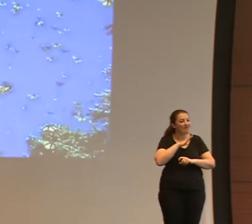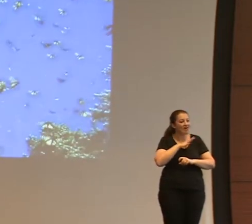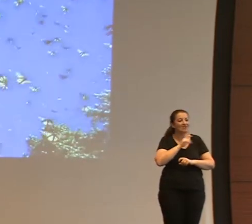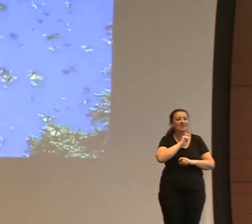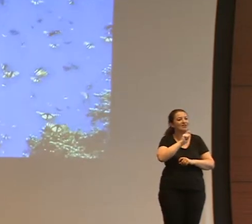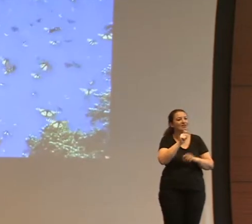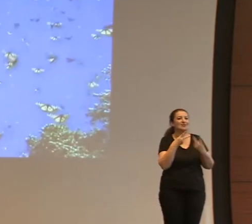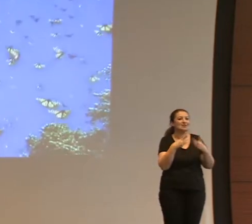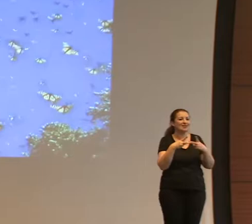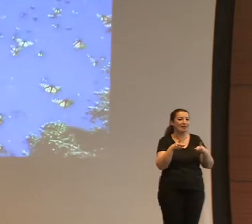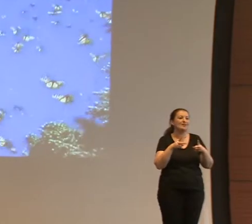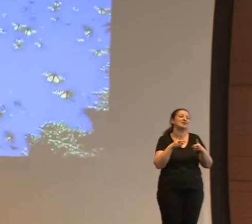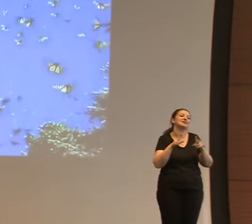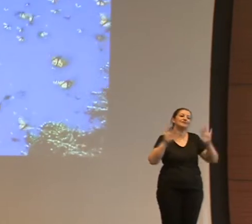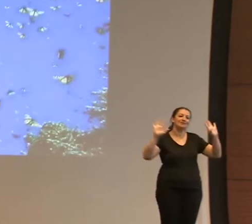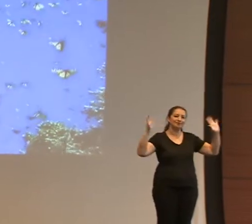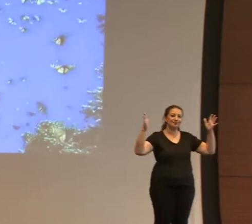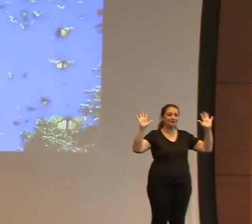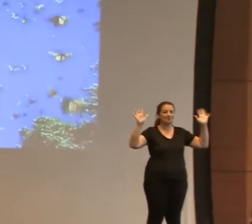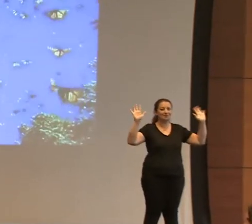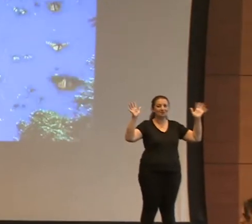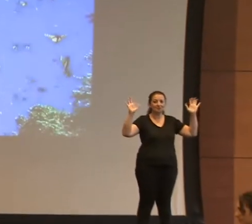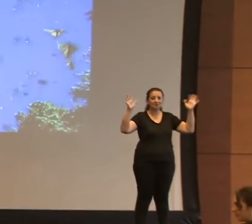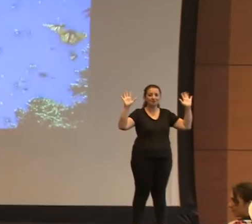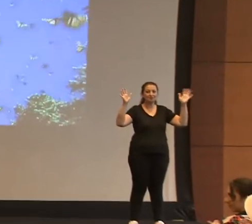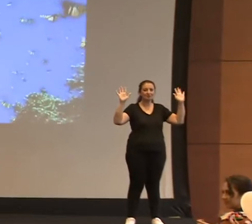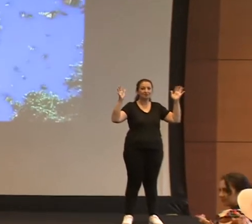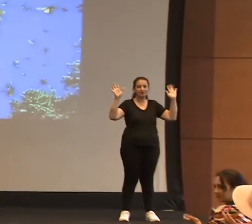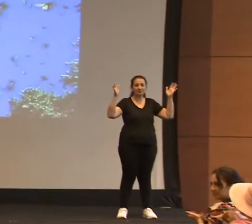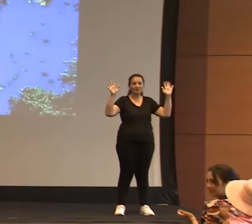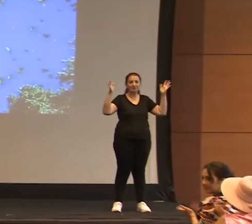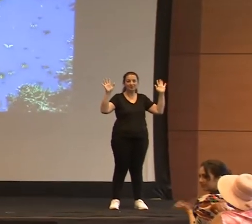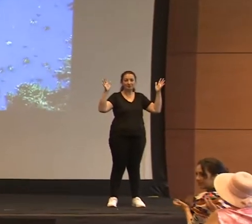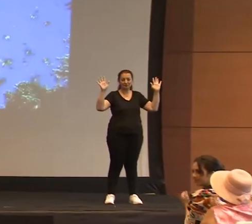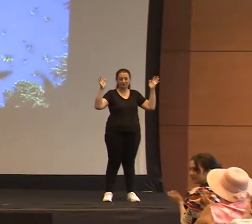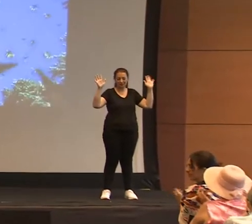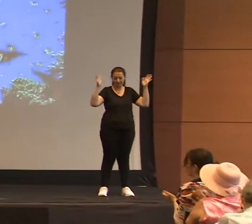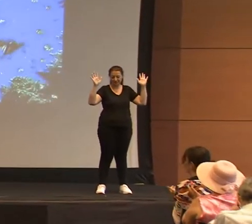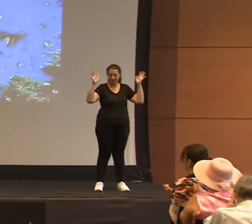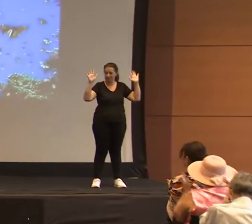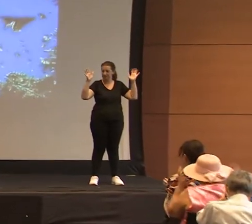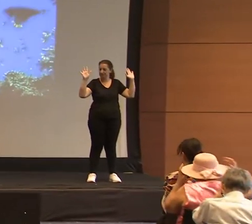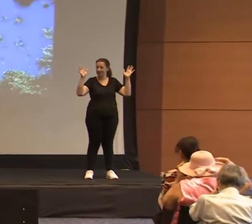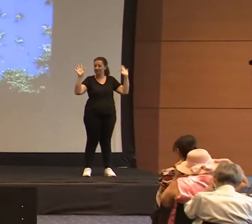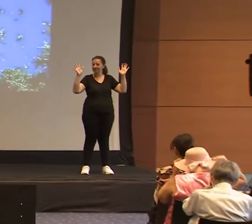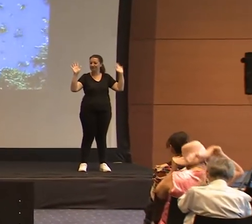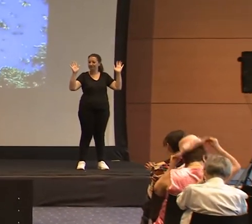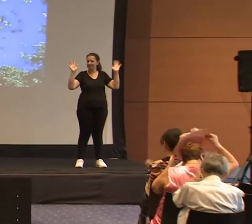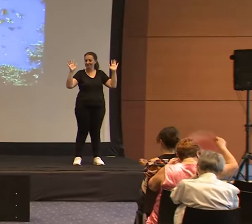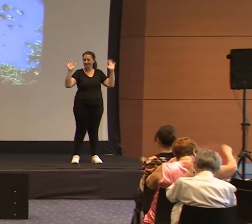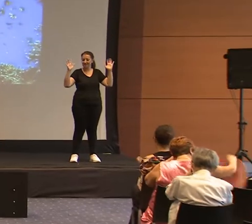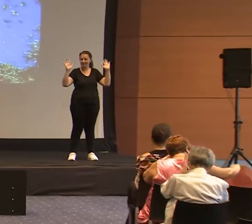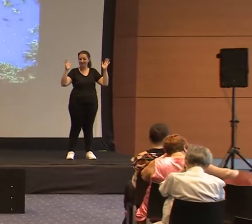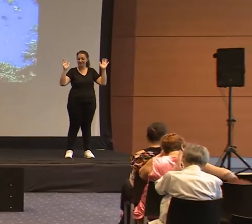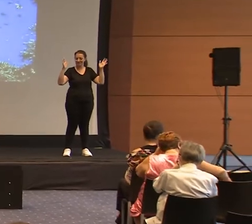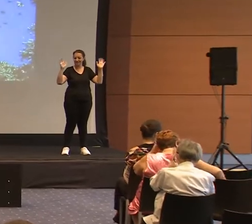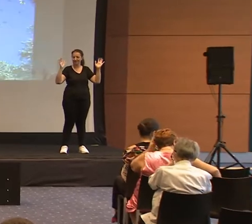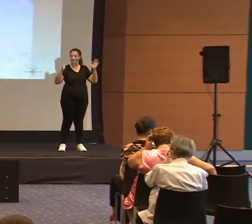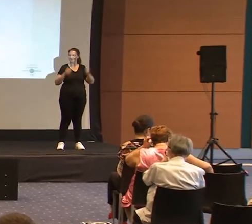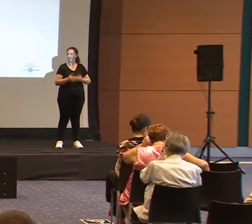butterflies as caterpillars today so if there are any questions i will be very happy to